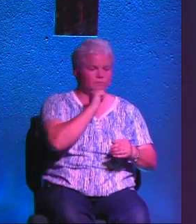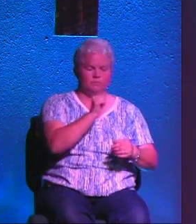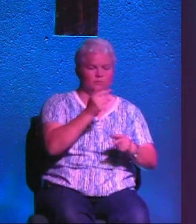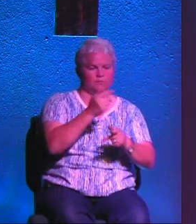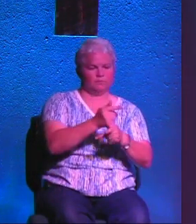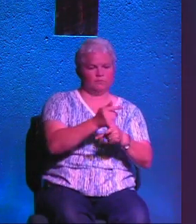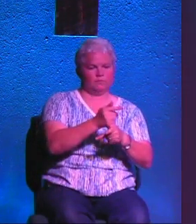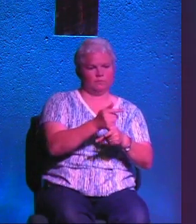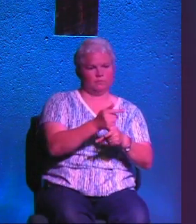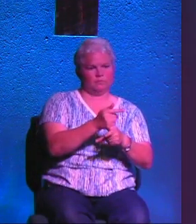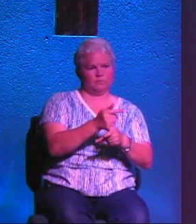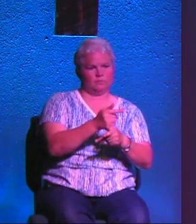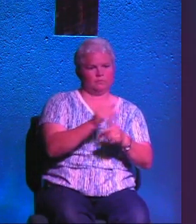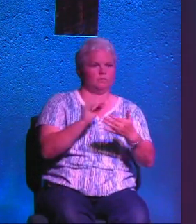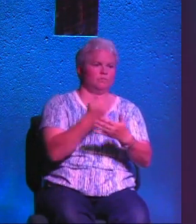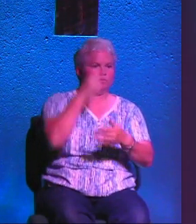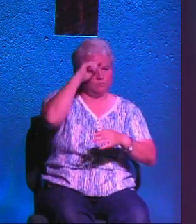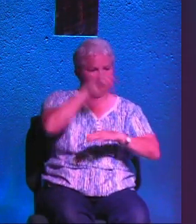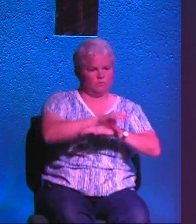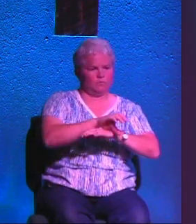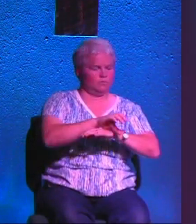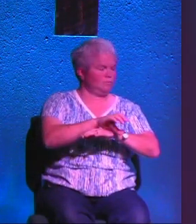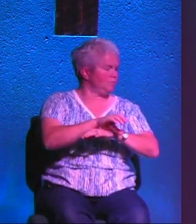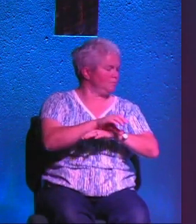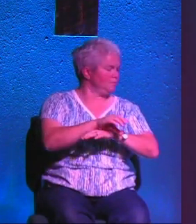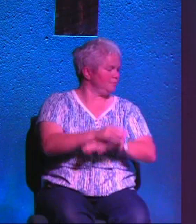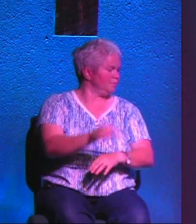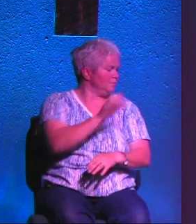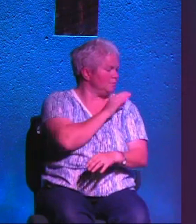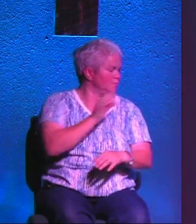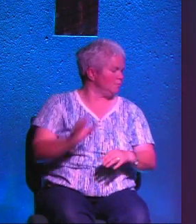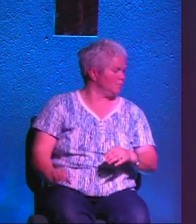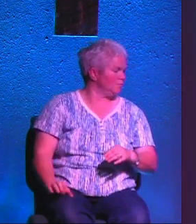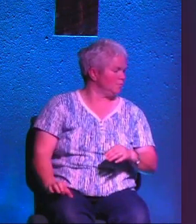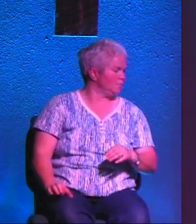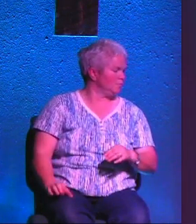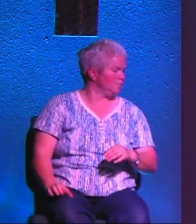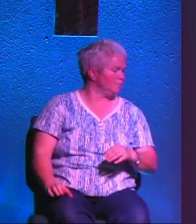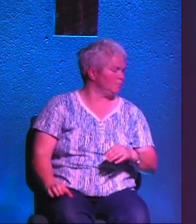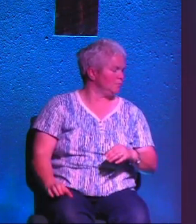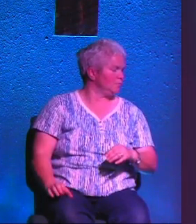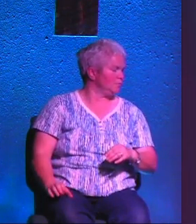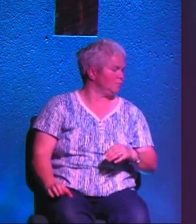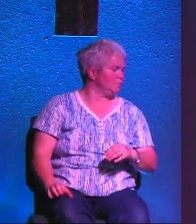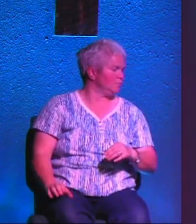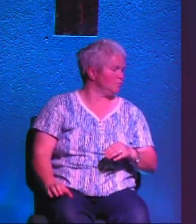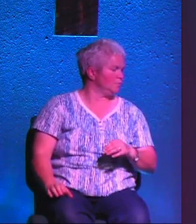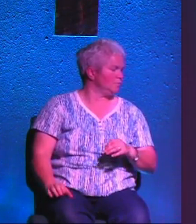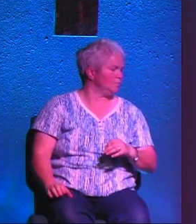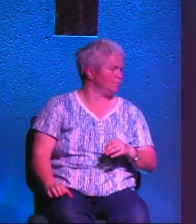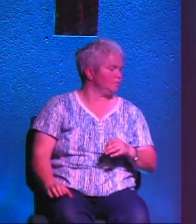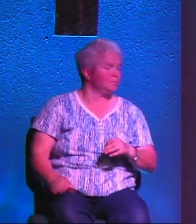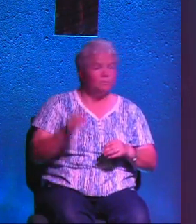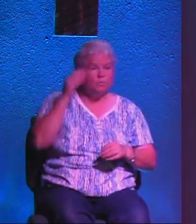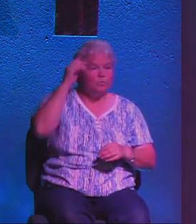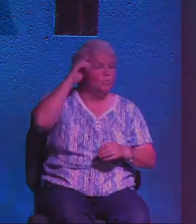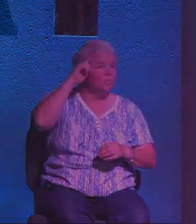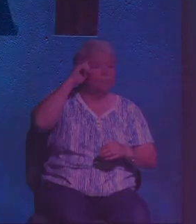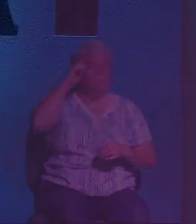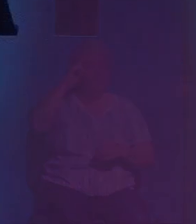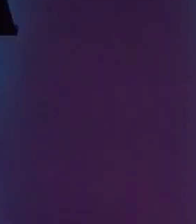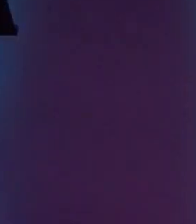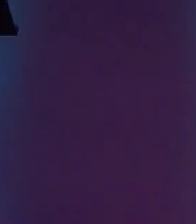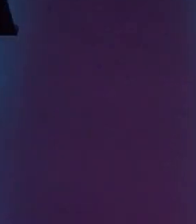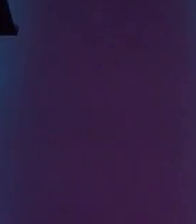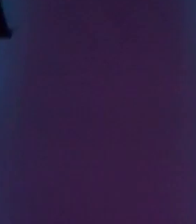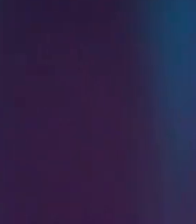It's not keeping with the nature of the new covenant in Christ. Here's a couple scriptures that we need to ponder. We go back